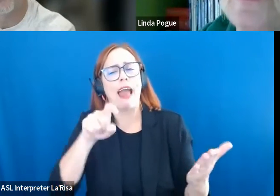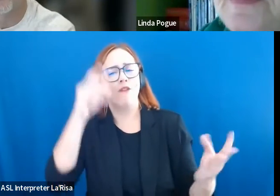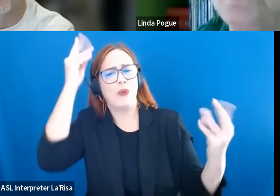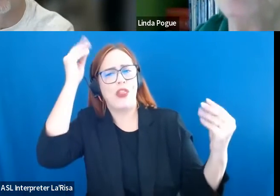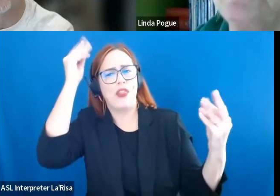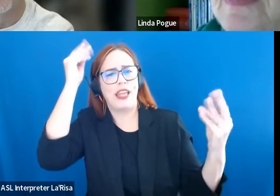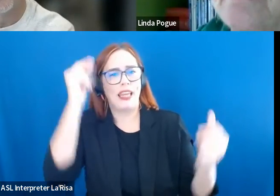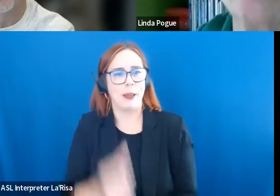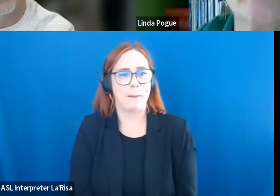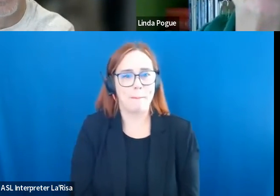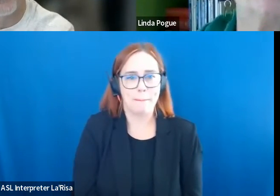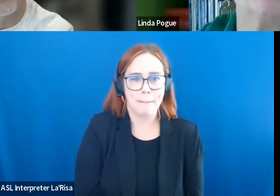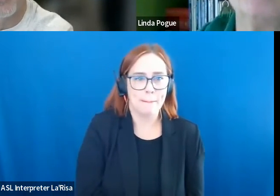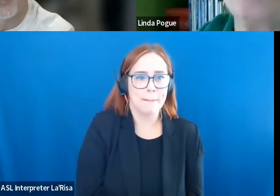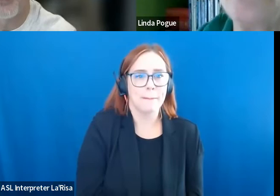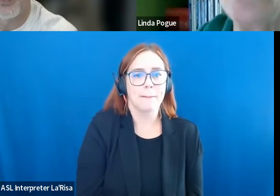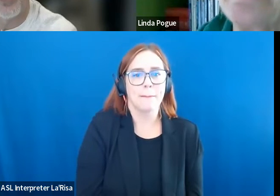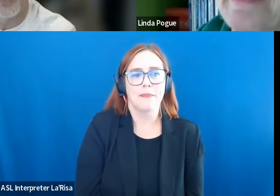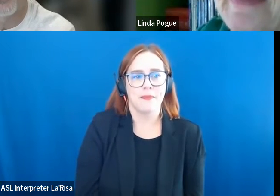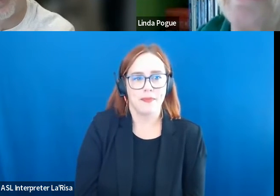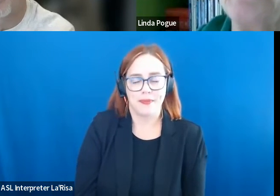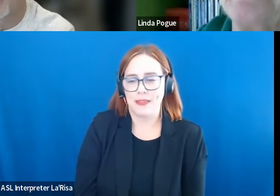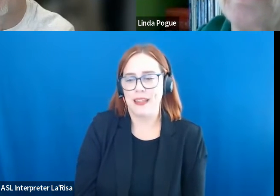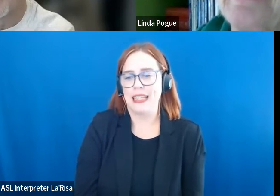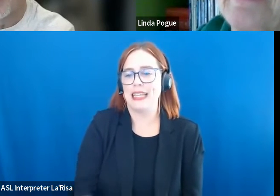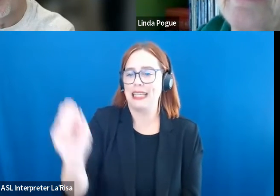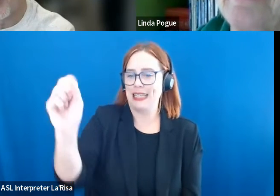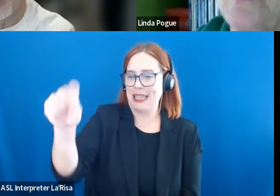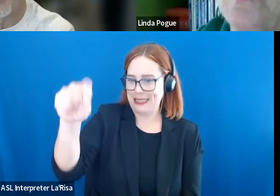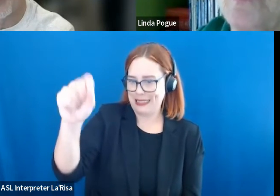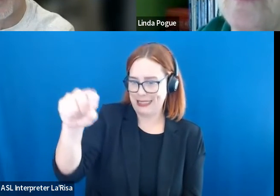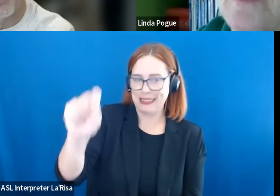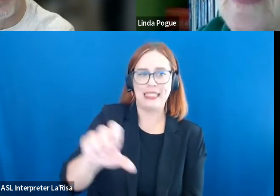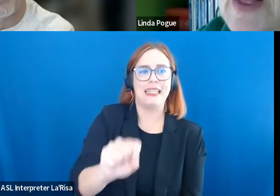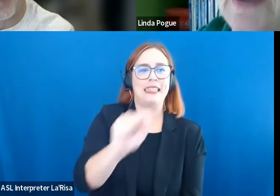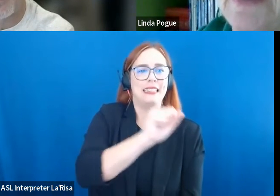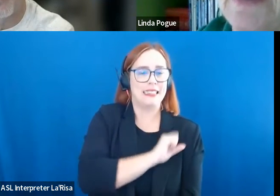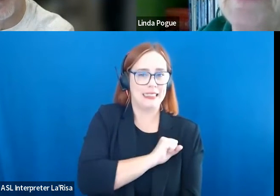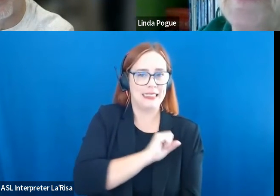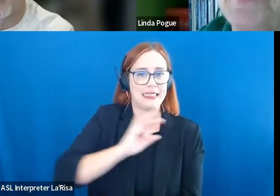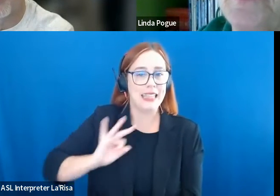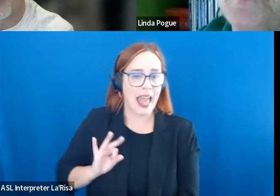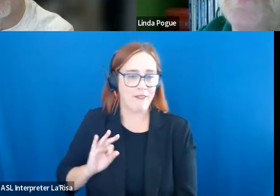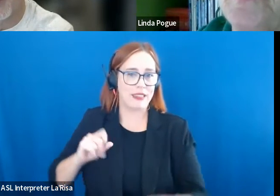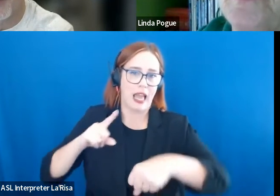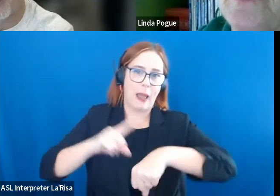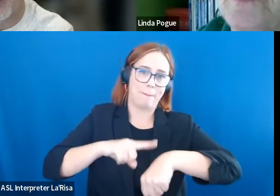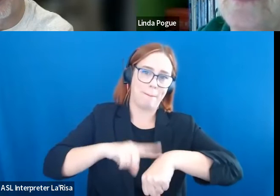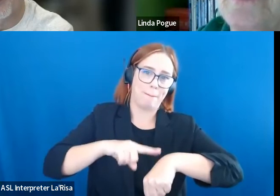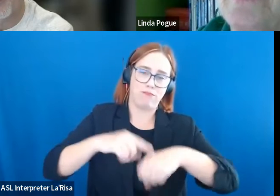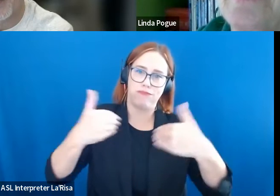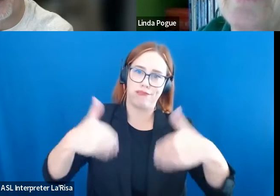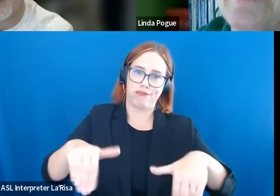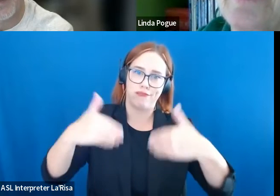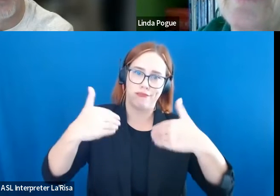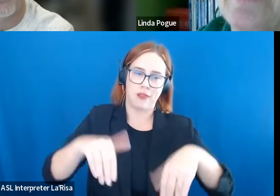time. Oh, staff time is huge. Boy, I mean, you know, when I look at the amount of staff time that goes into our Fishing Has No